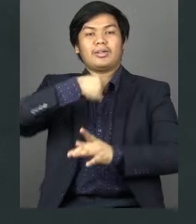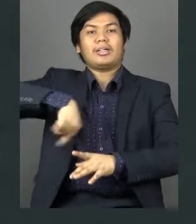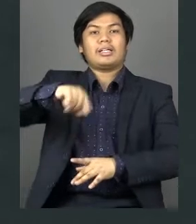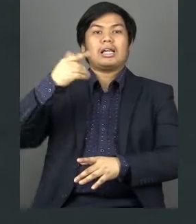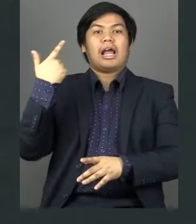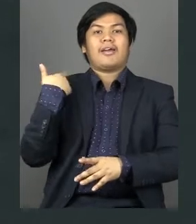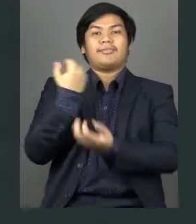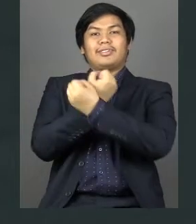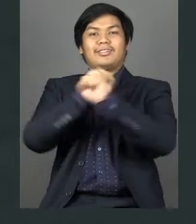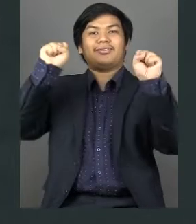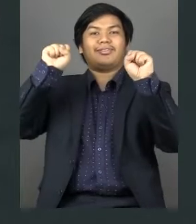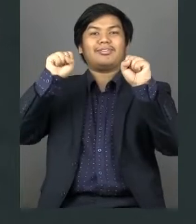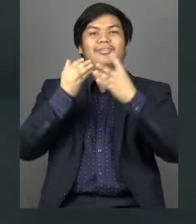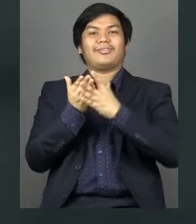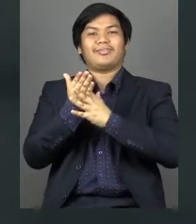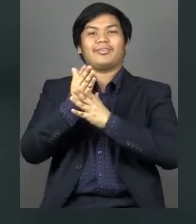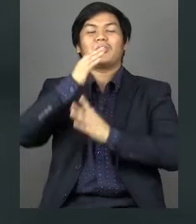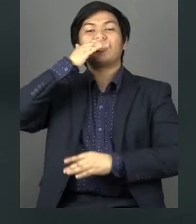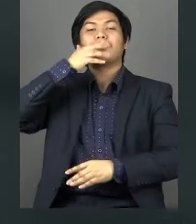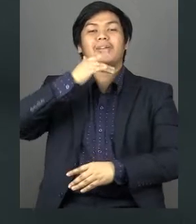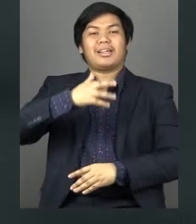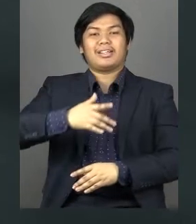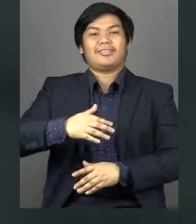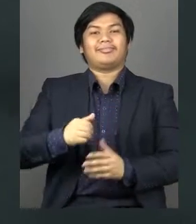have redemption through His blood.